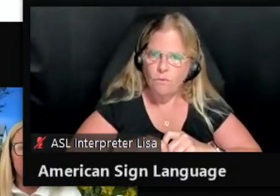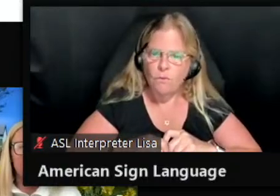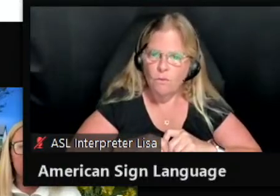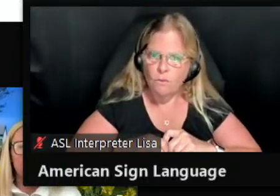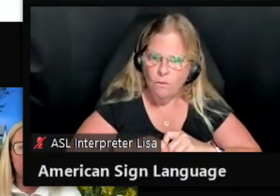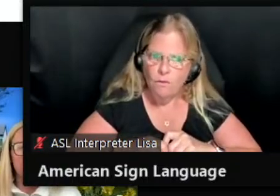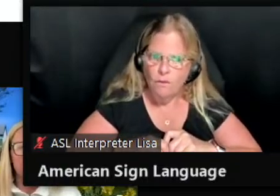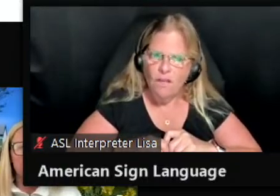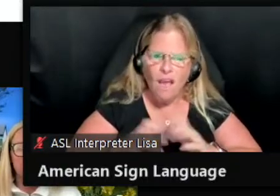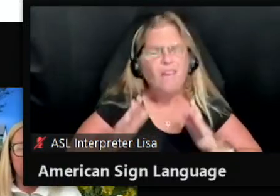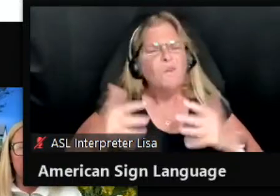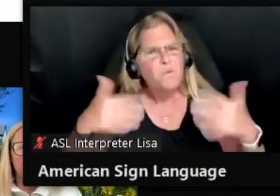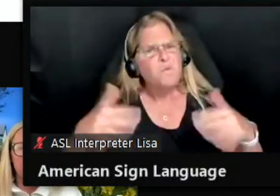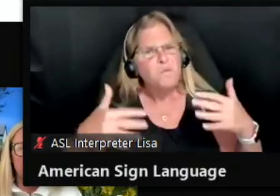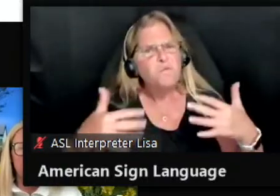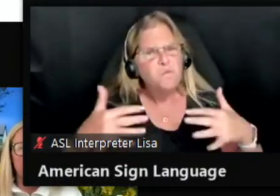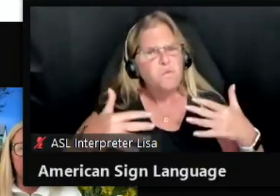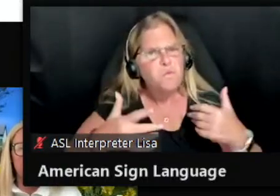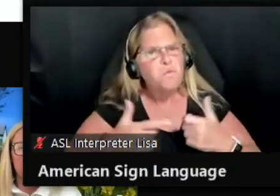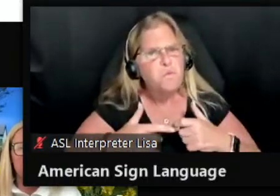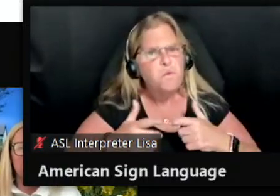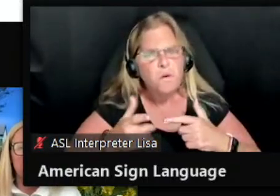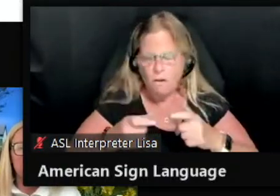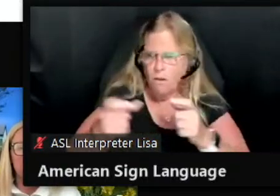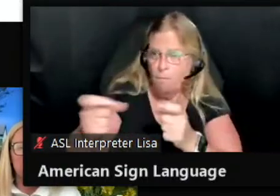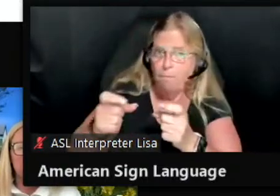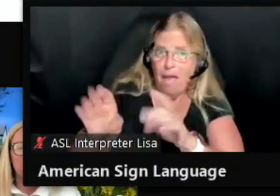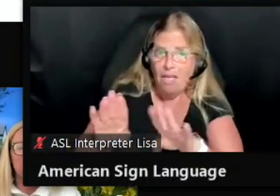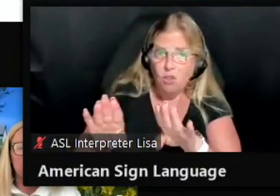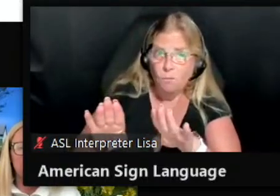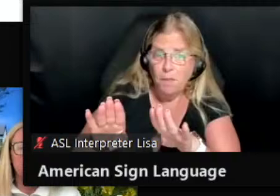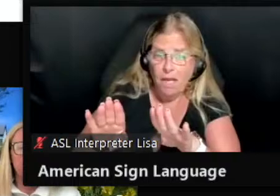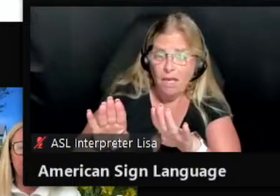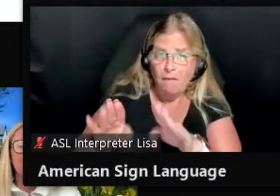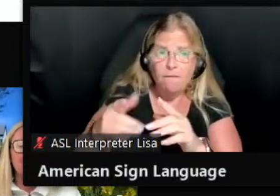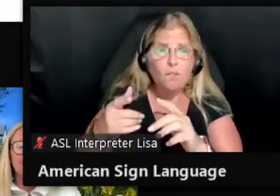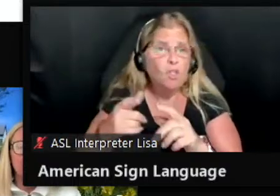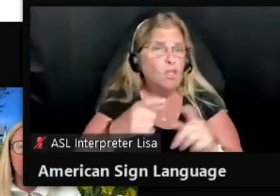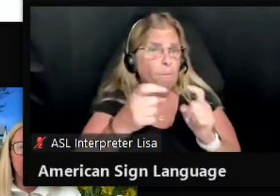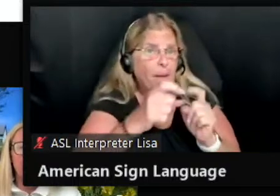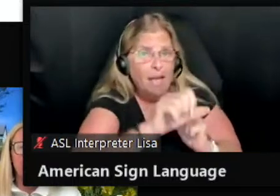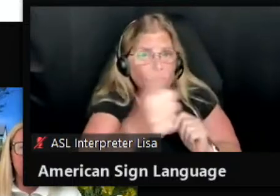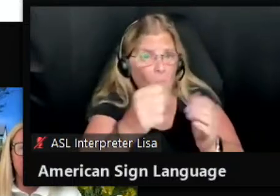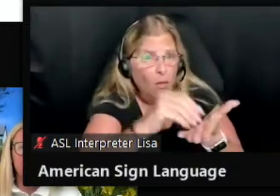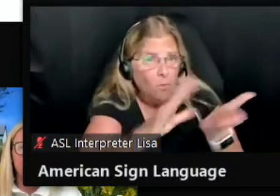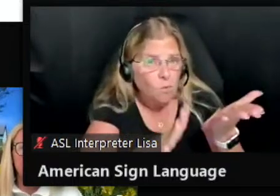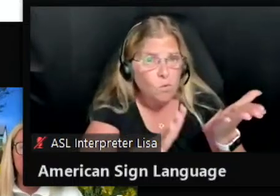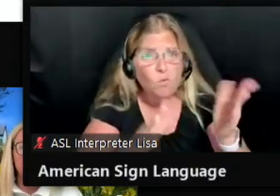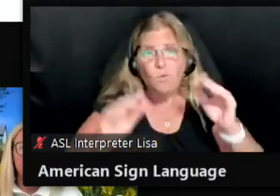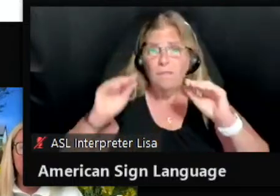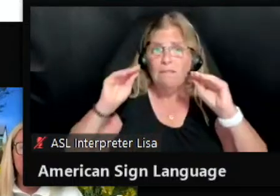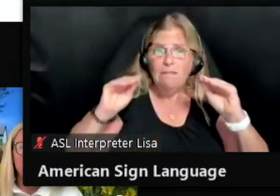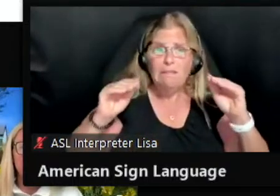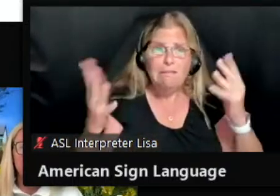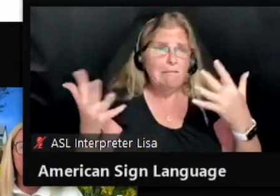really hard to manage while you're, again, trying to manage everyone else in the classroom.